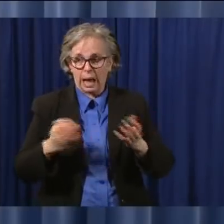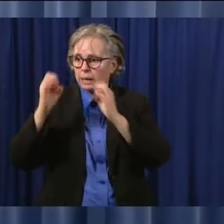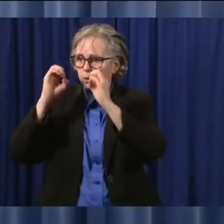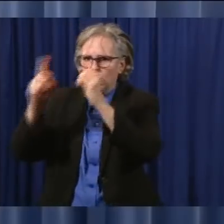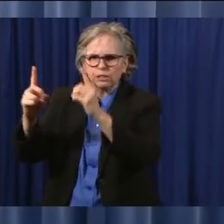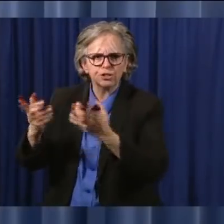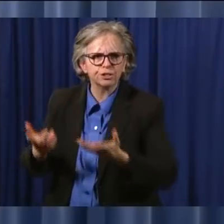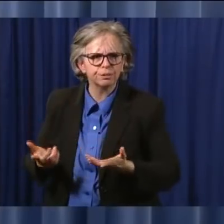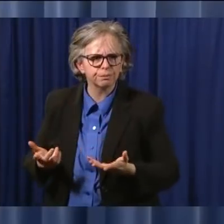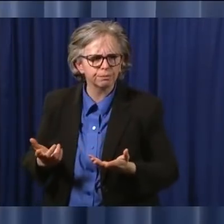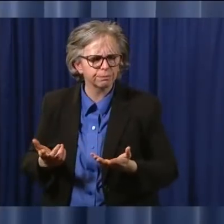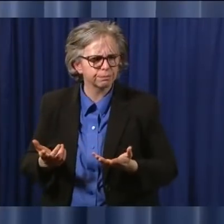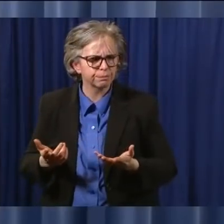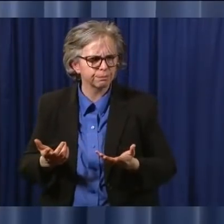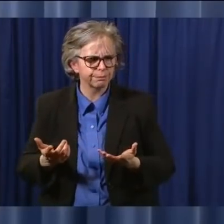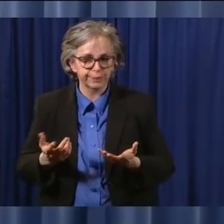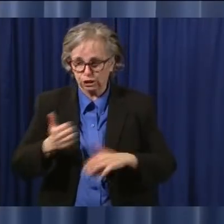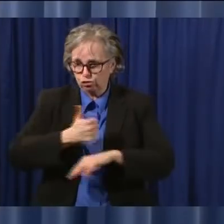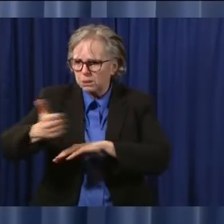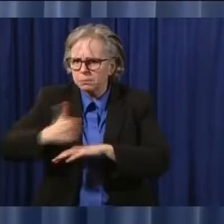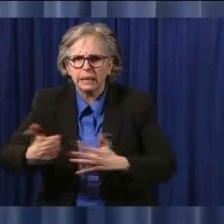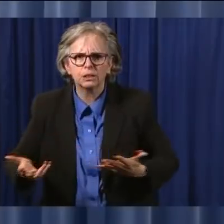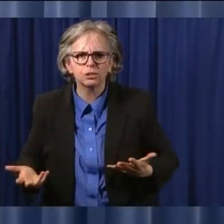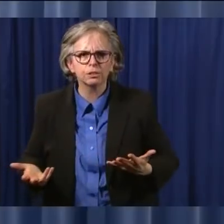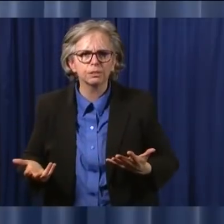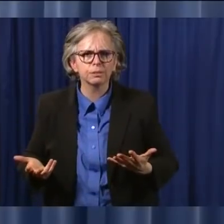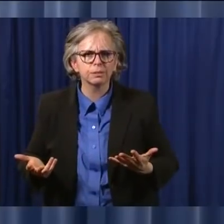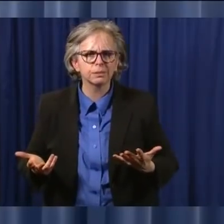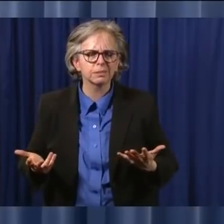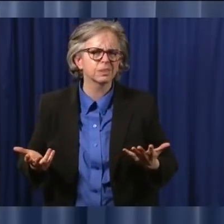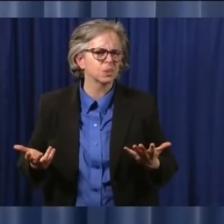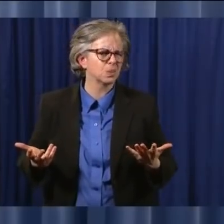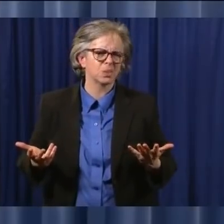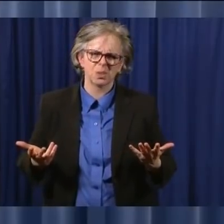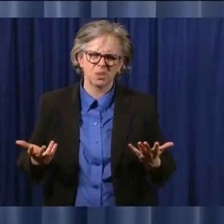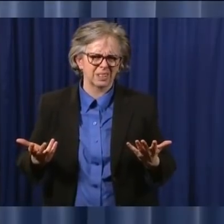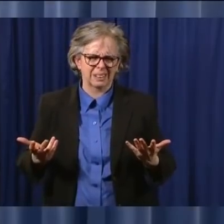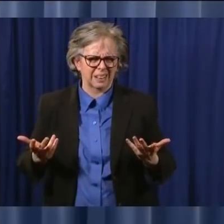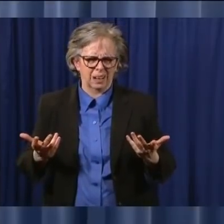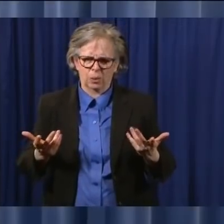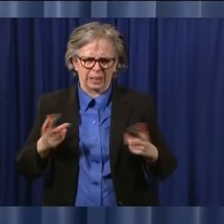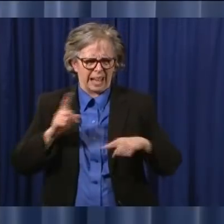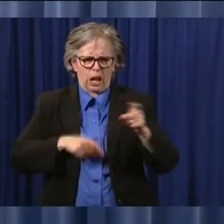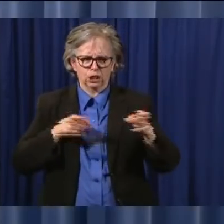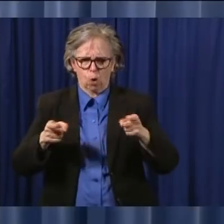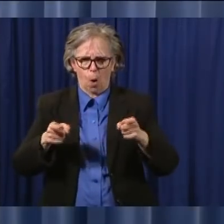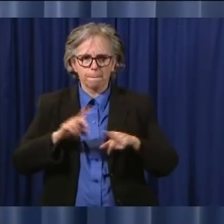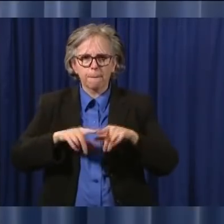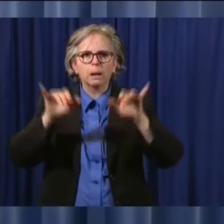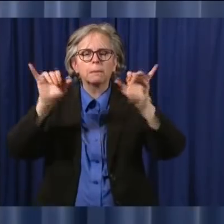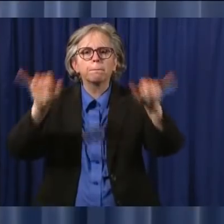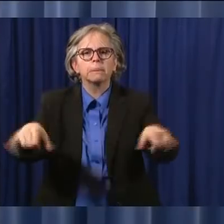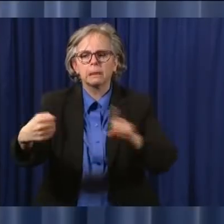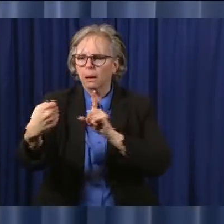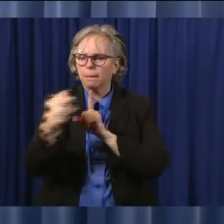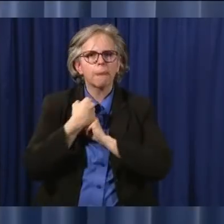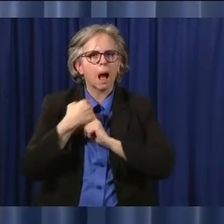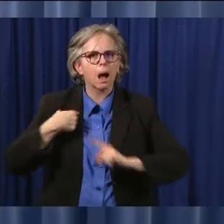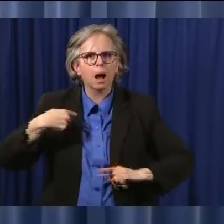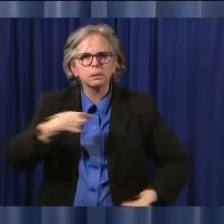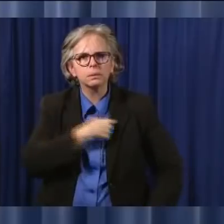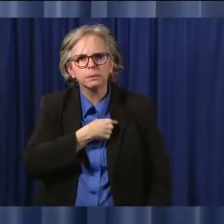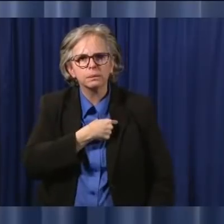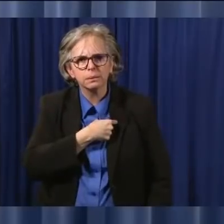policy. Availability of transportation is also health policy. A primary